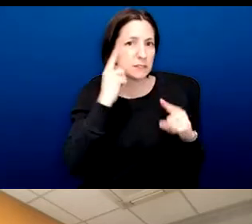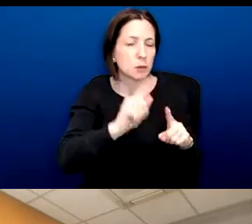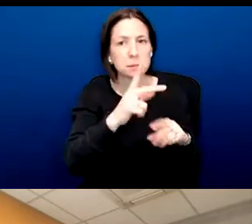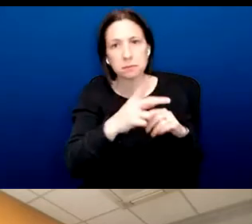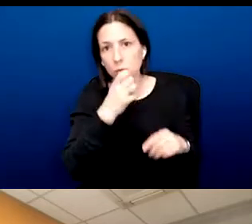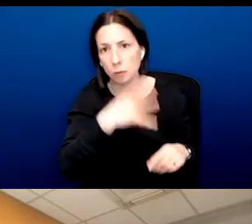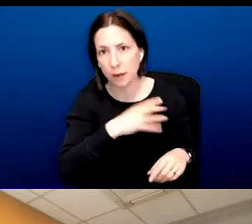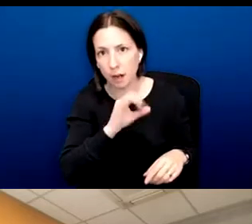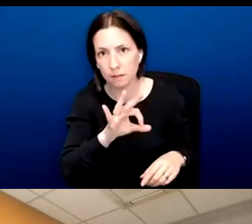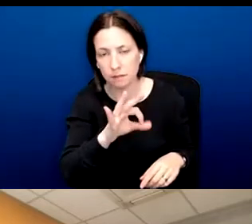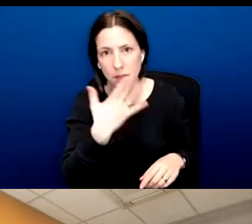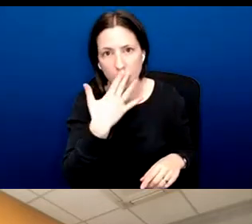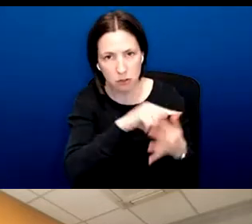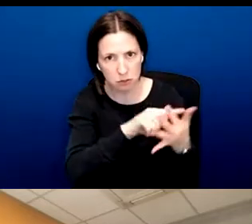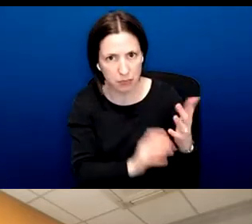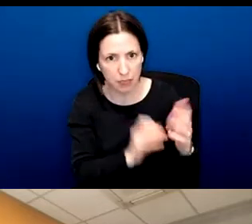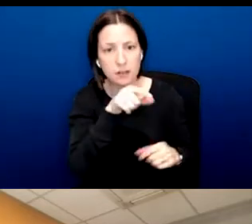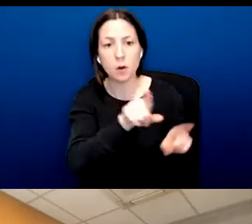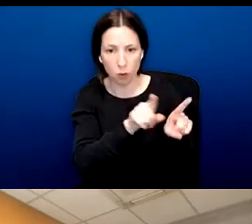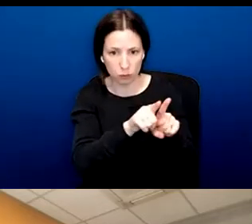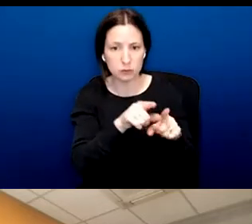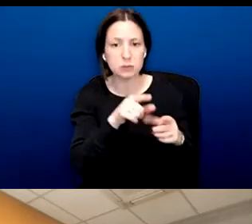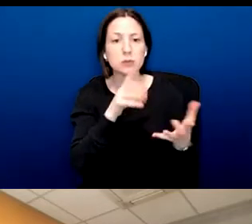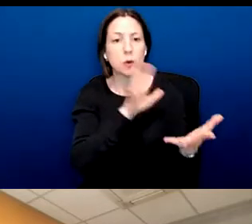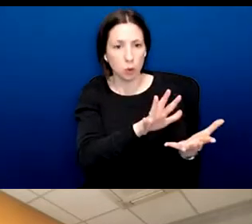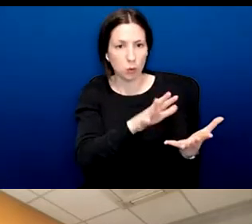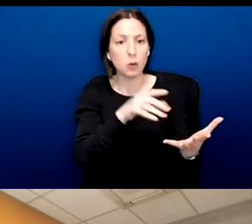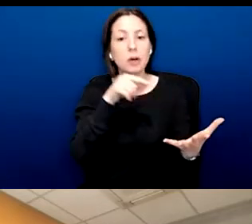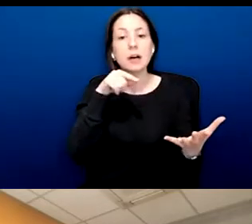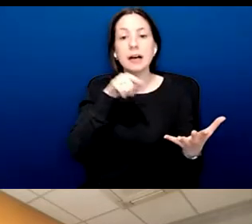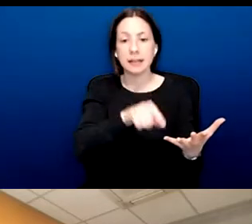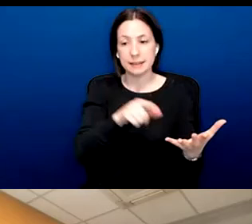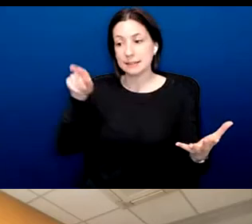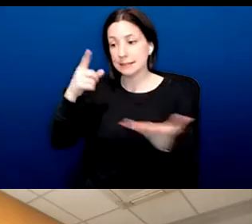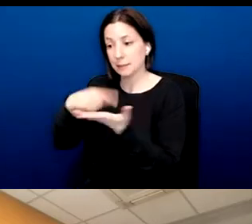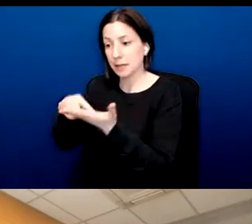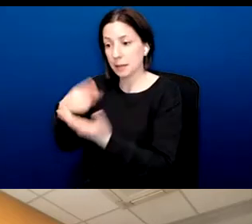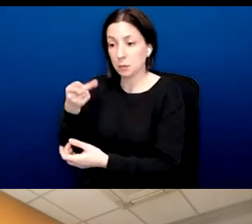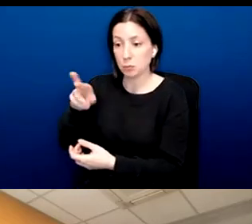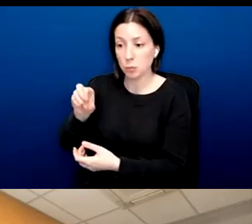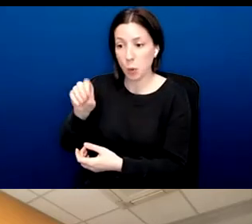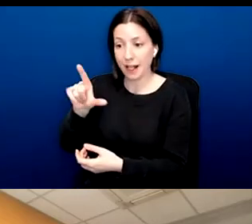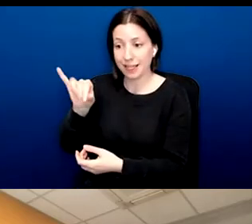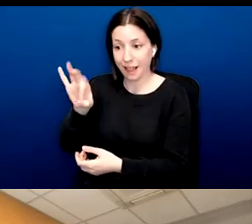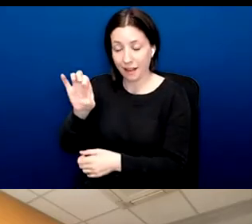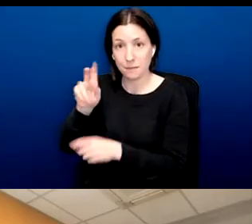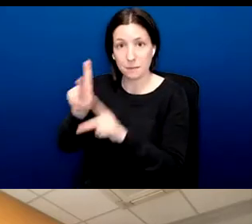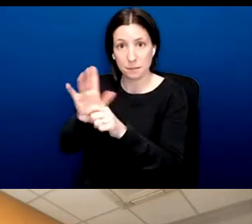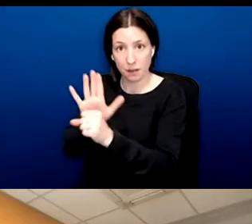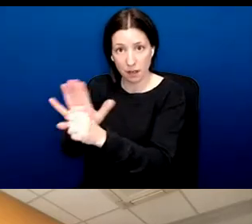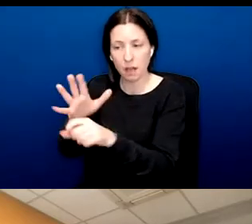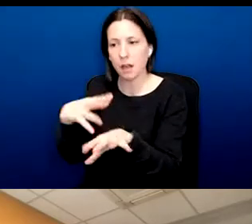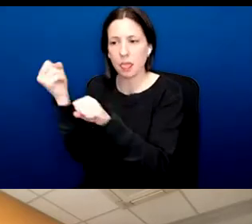activism may resist the co-option of pro-choice by pro-life advocates online. As Roe versus Wade is